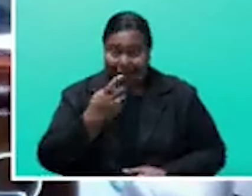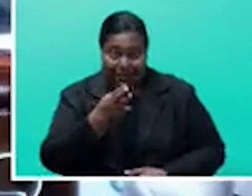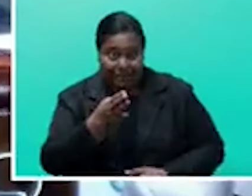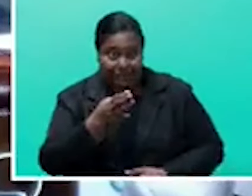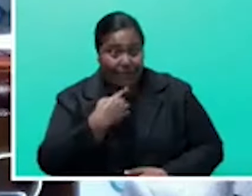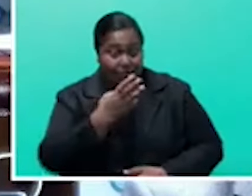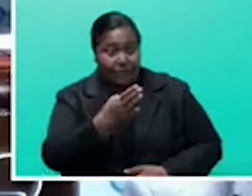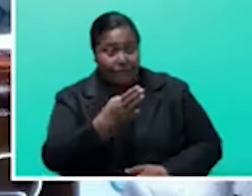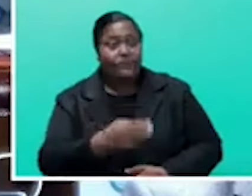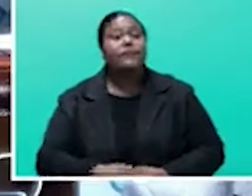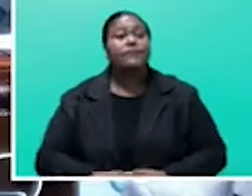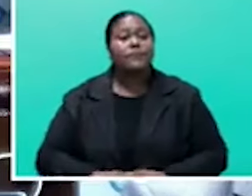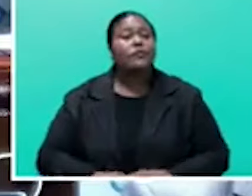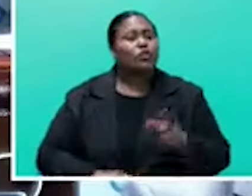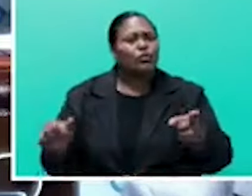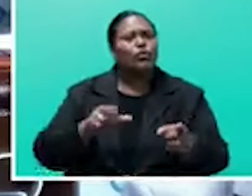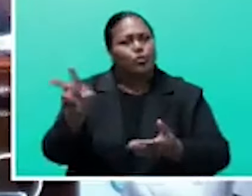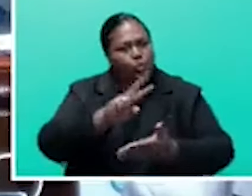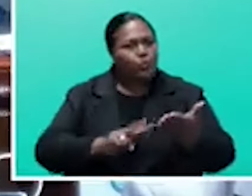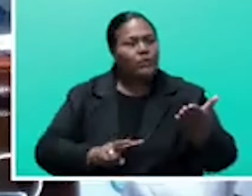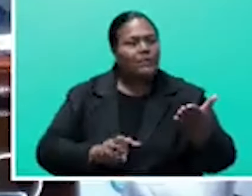Let me tell him. He should go and read some of the